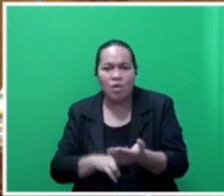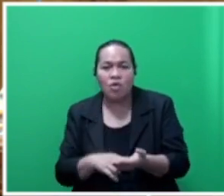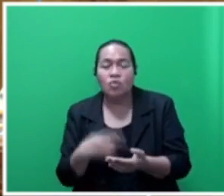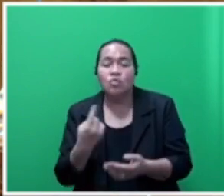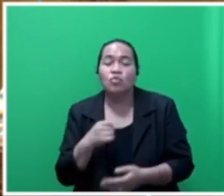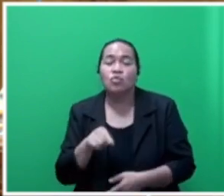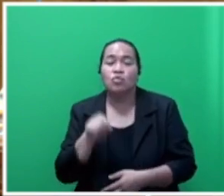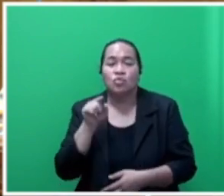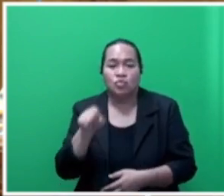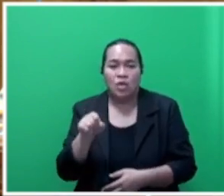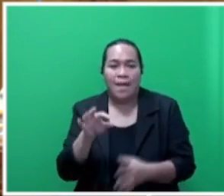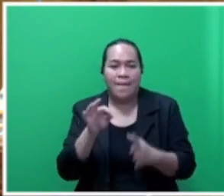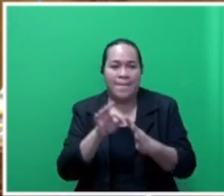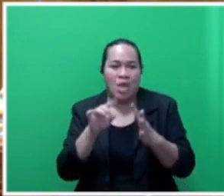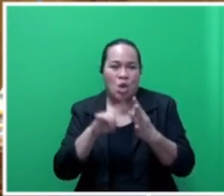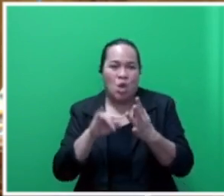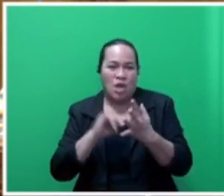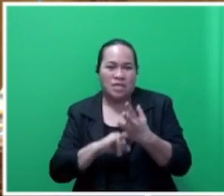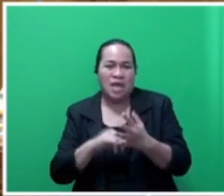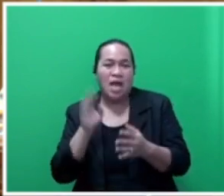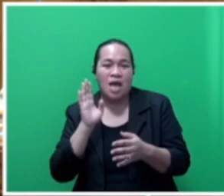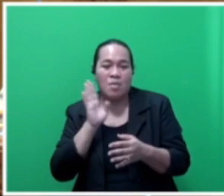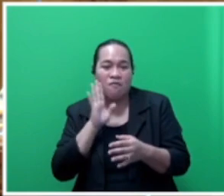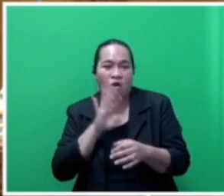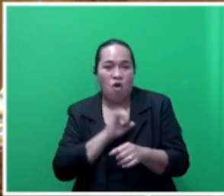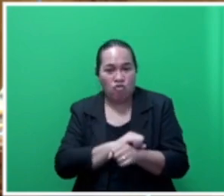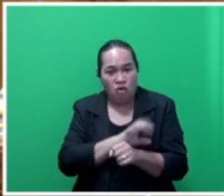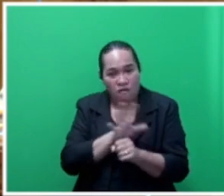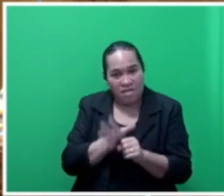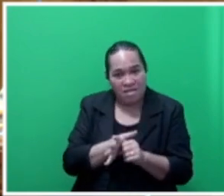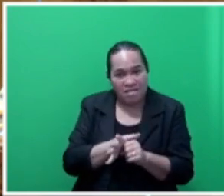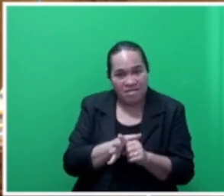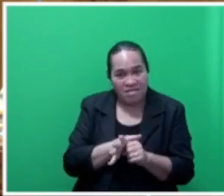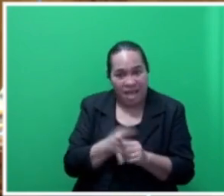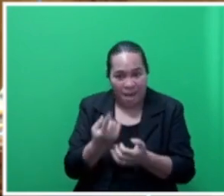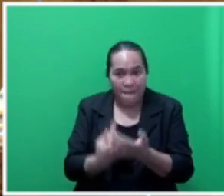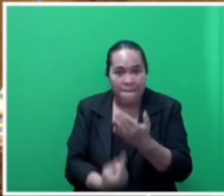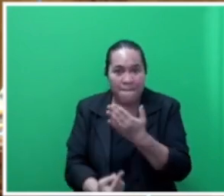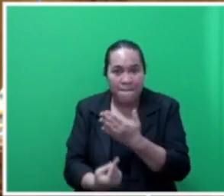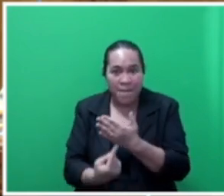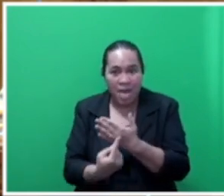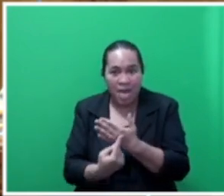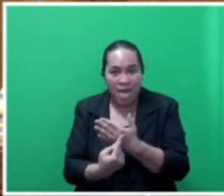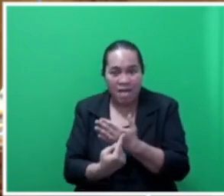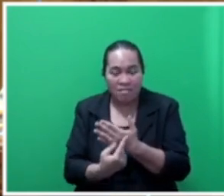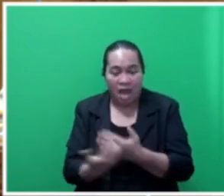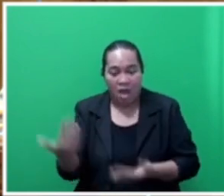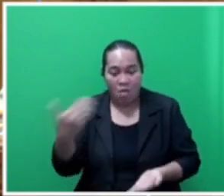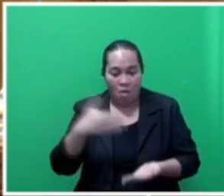the BOS before the COVID-19 pandemic struck our shores.